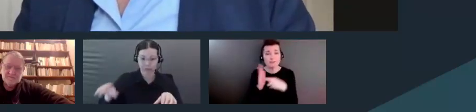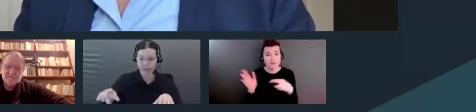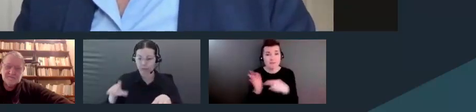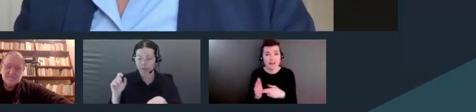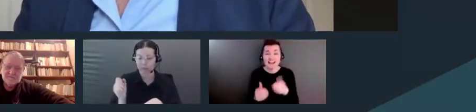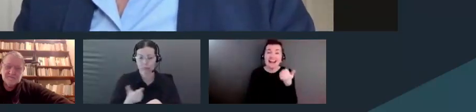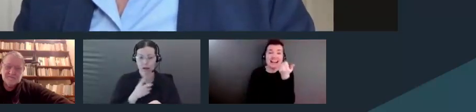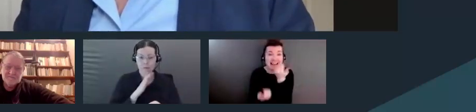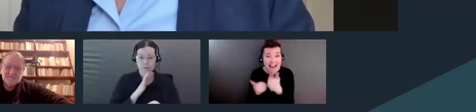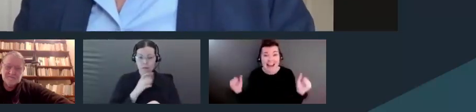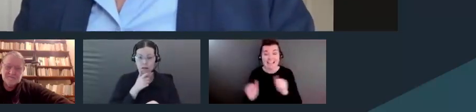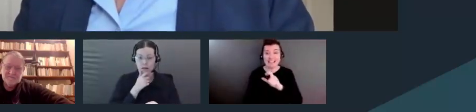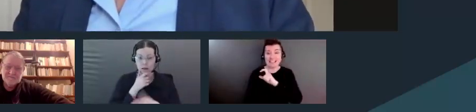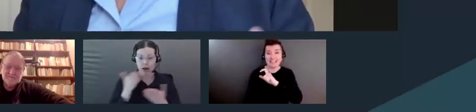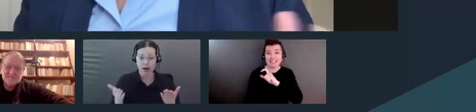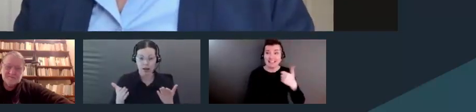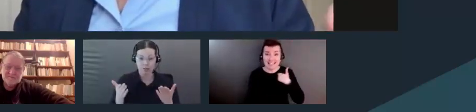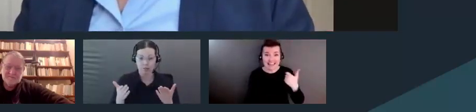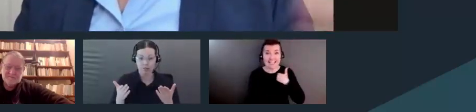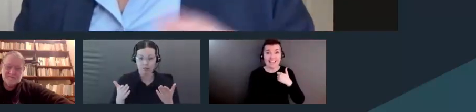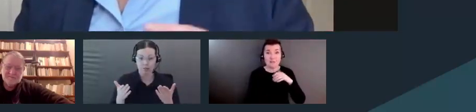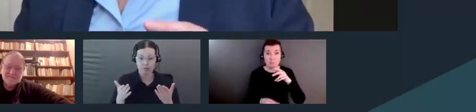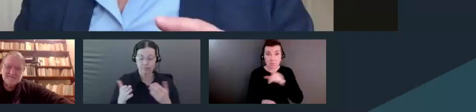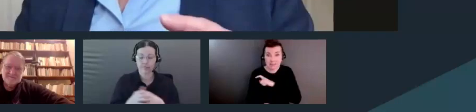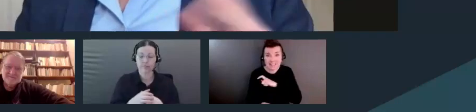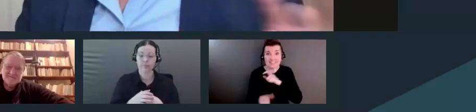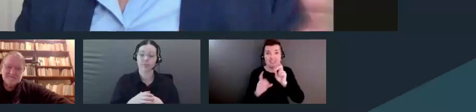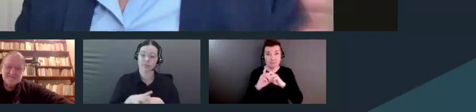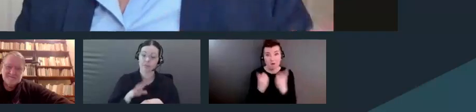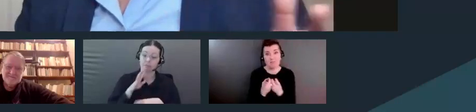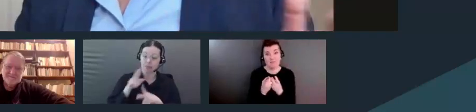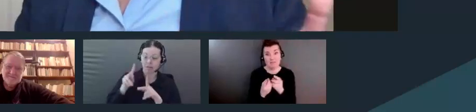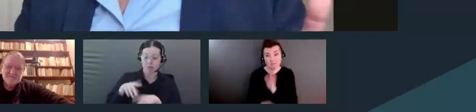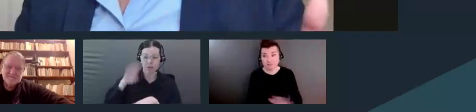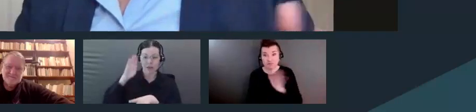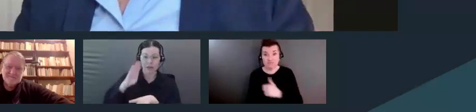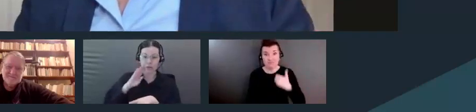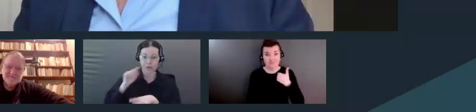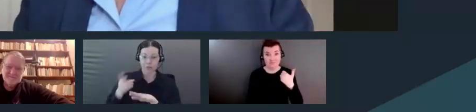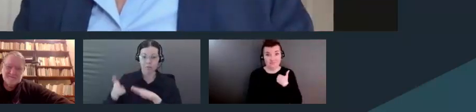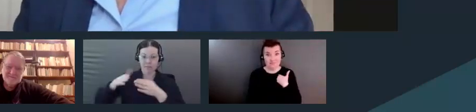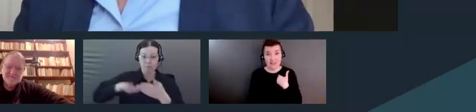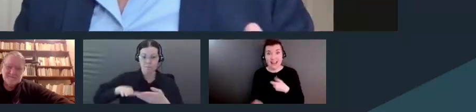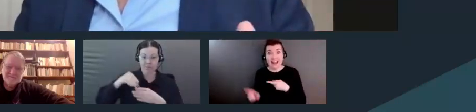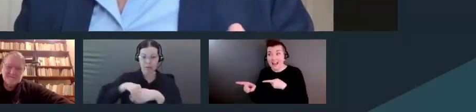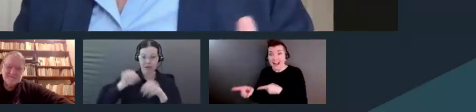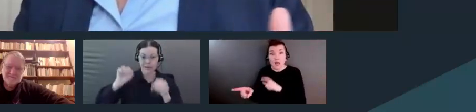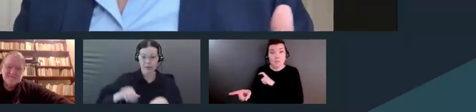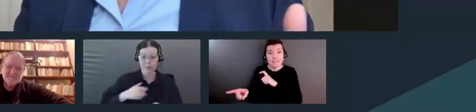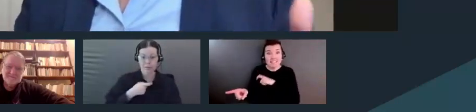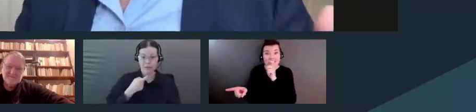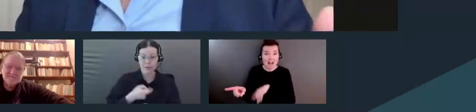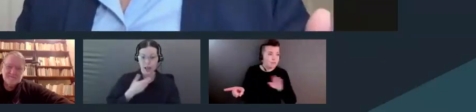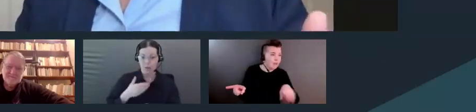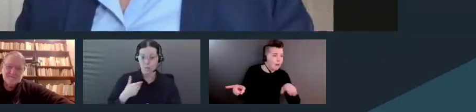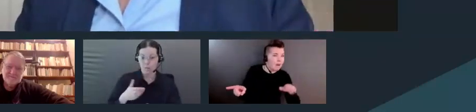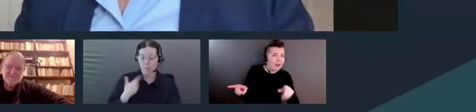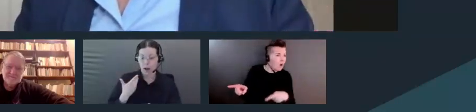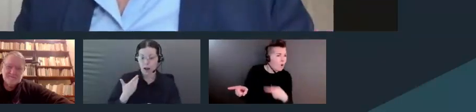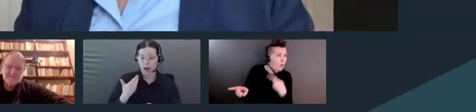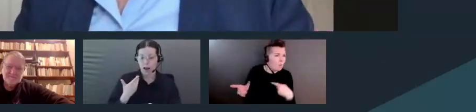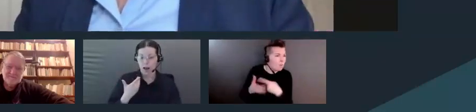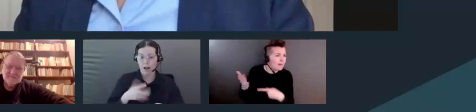Canadian jurisdiction. The police have to get bystanders to translate for them because they can't understand the